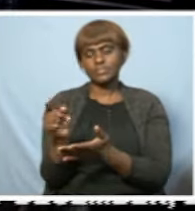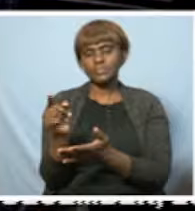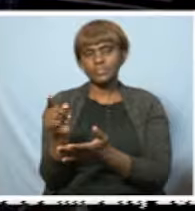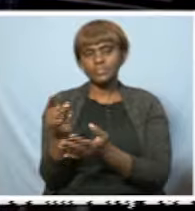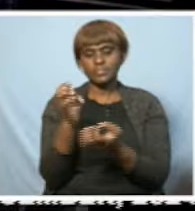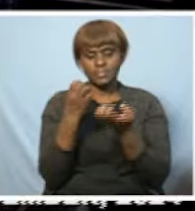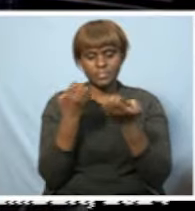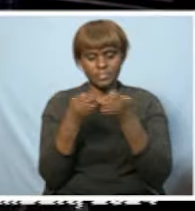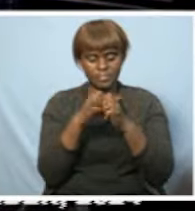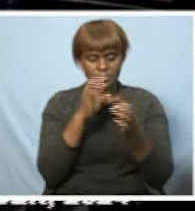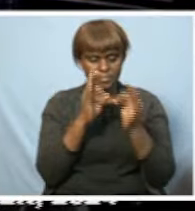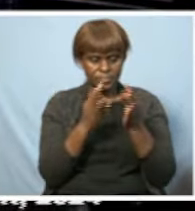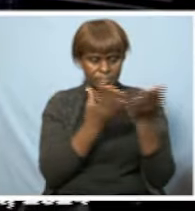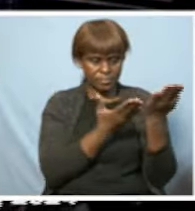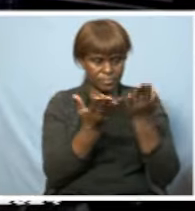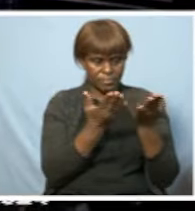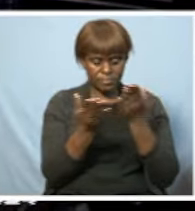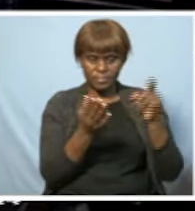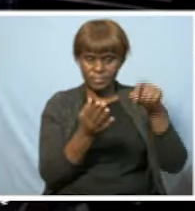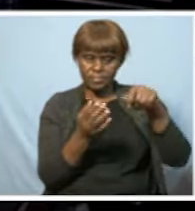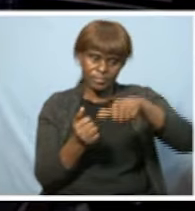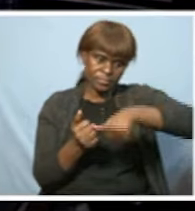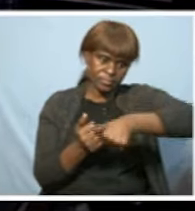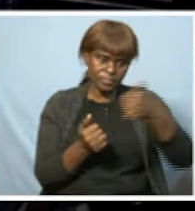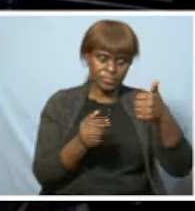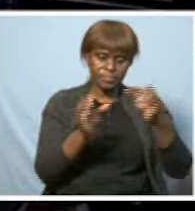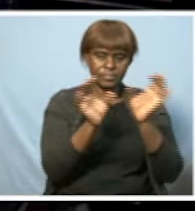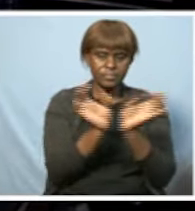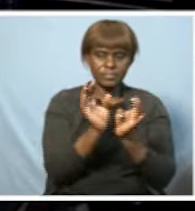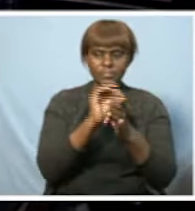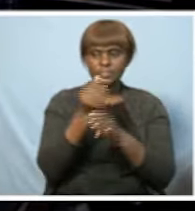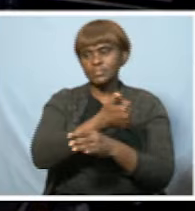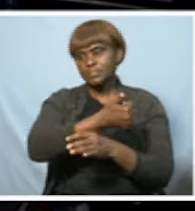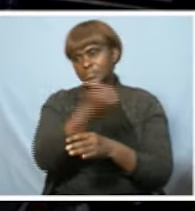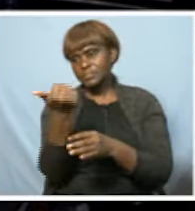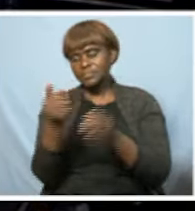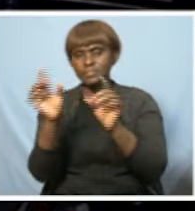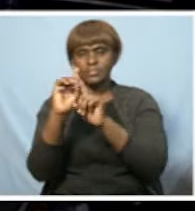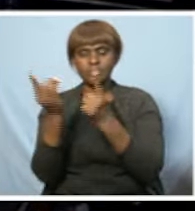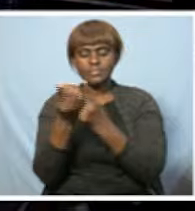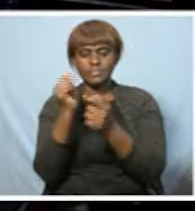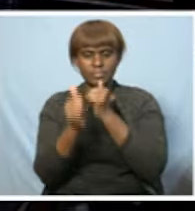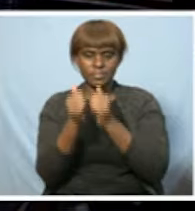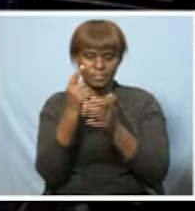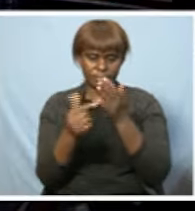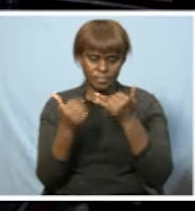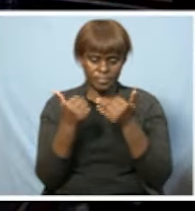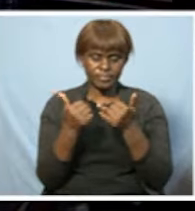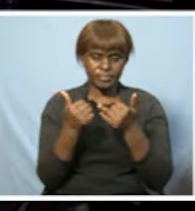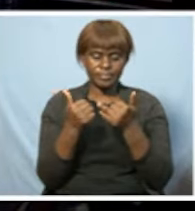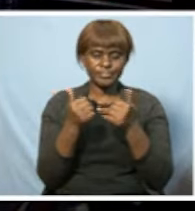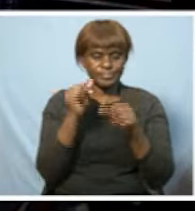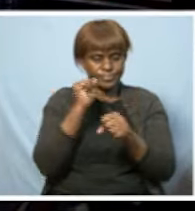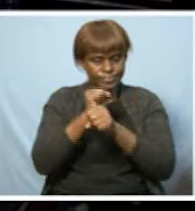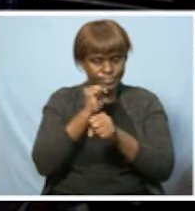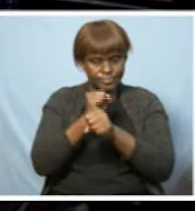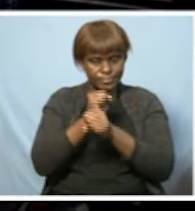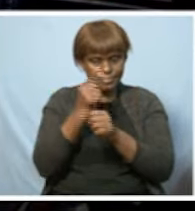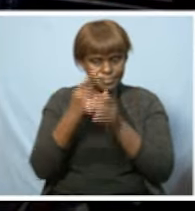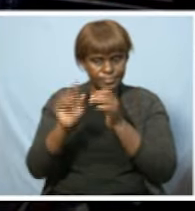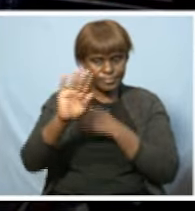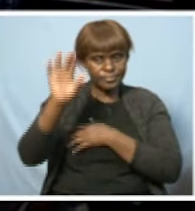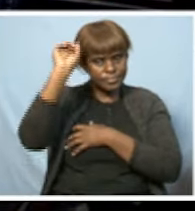if the services are needed in another constituency or another district, which are the jobs that an